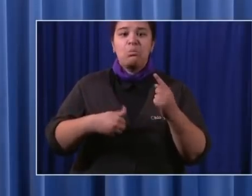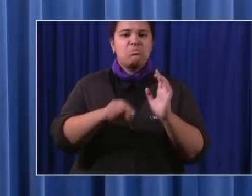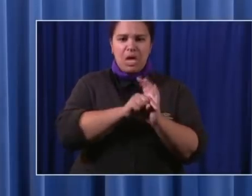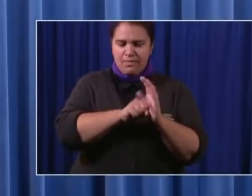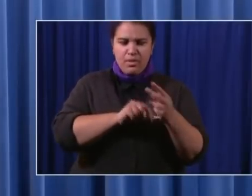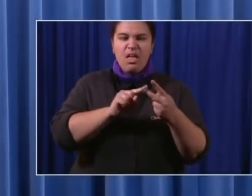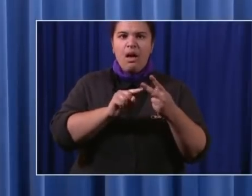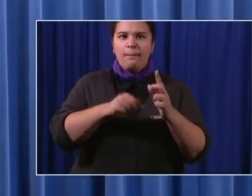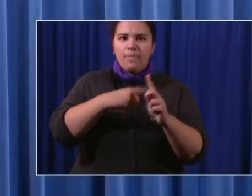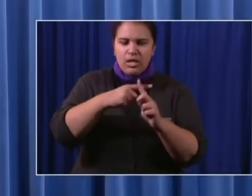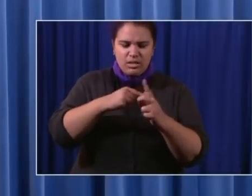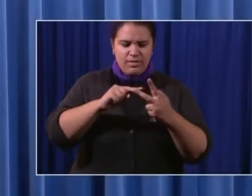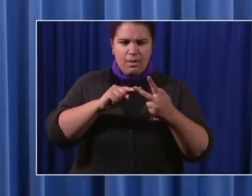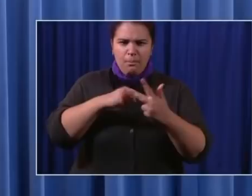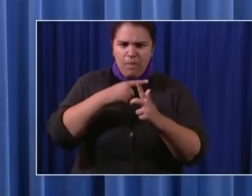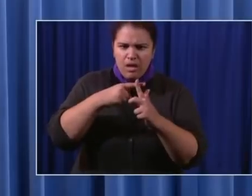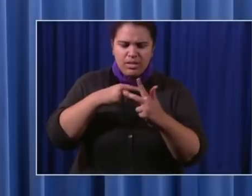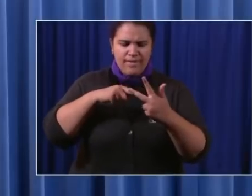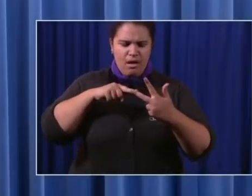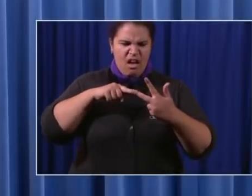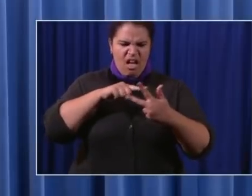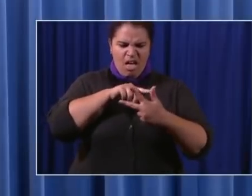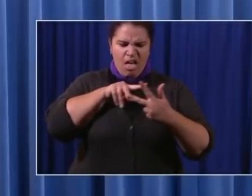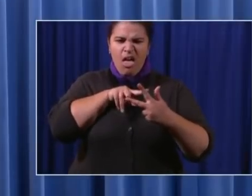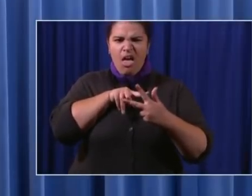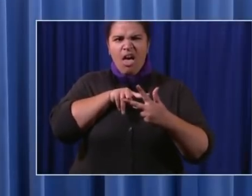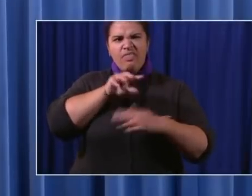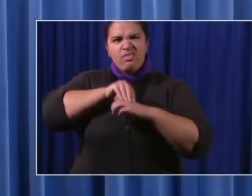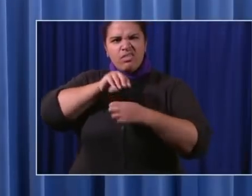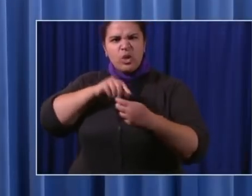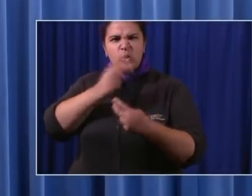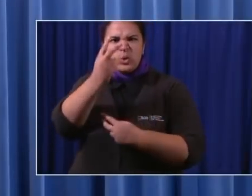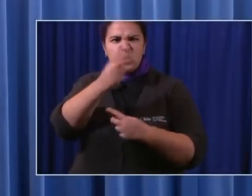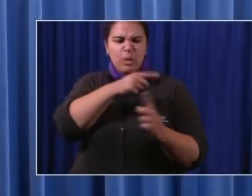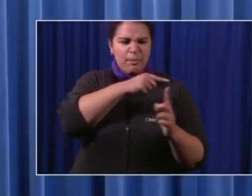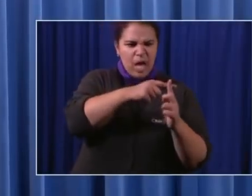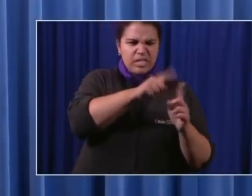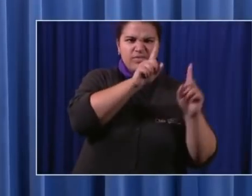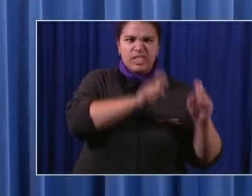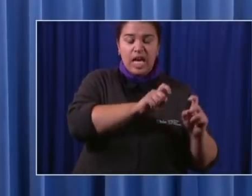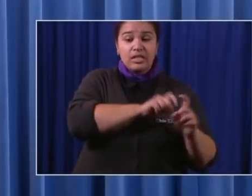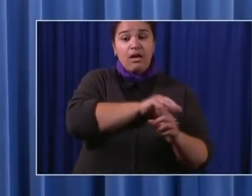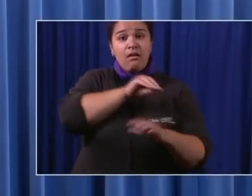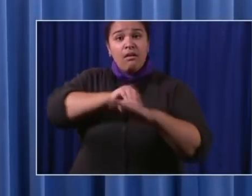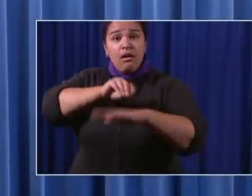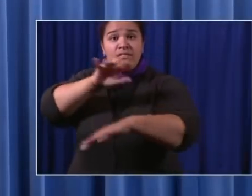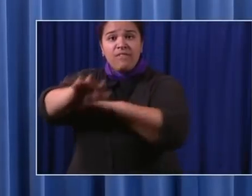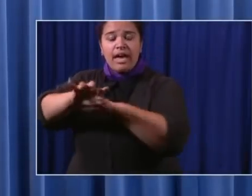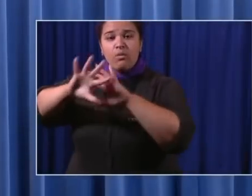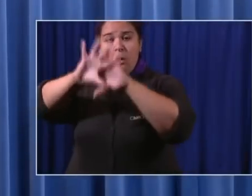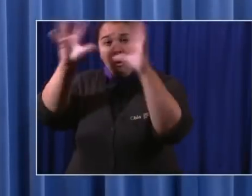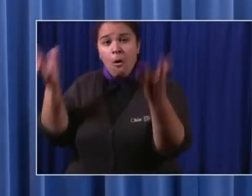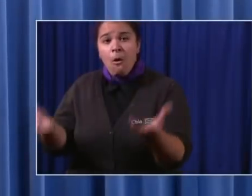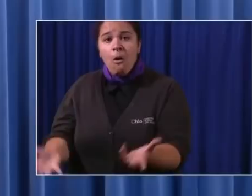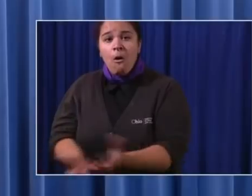those affect the overall counts and the overall numbers that you're looking at in the state?